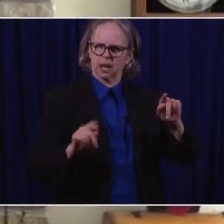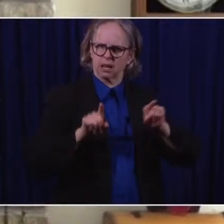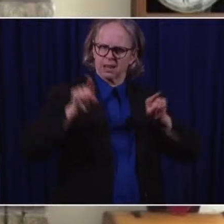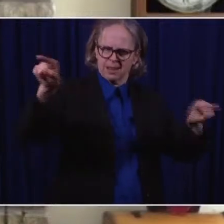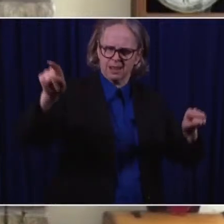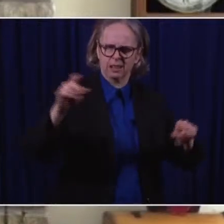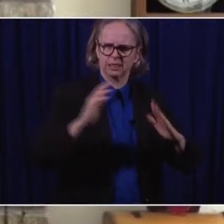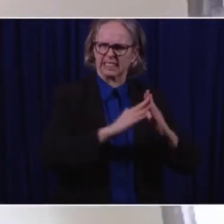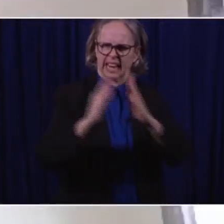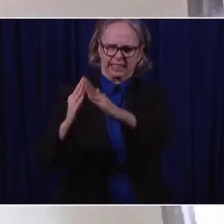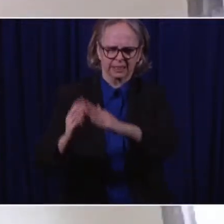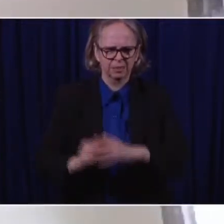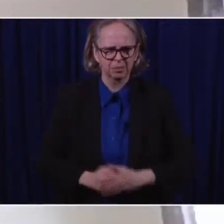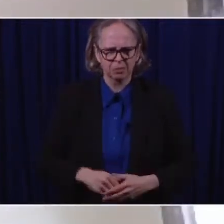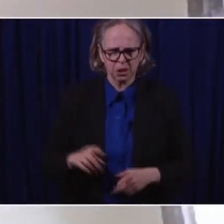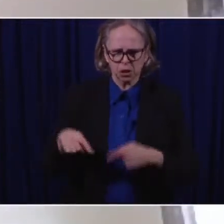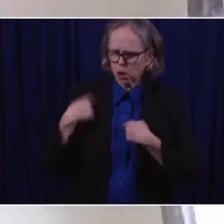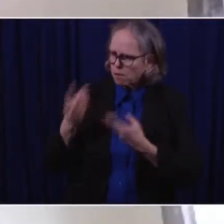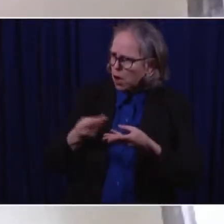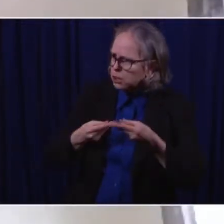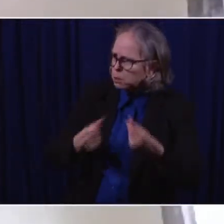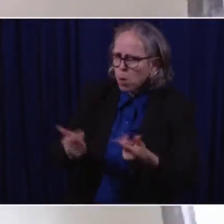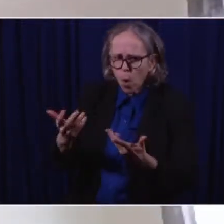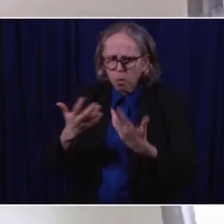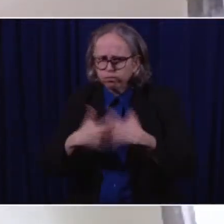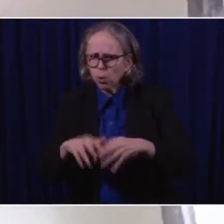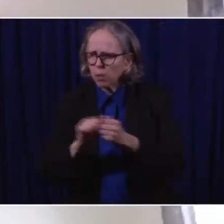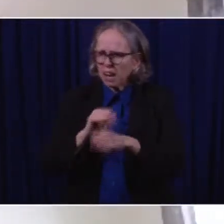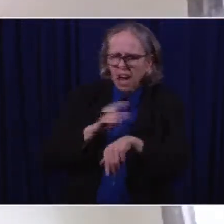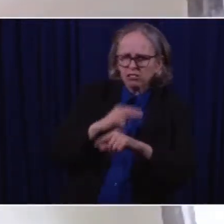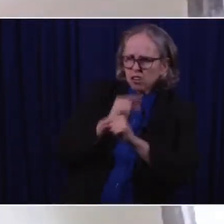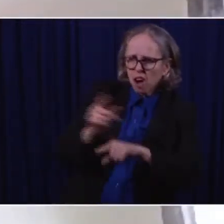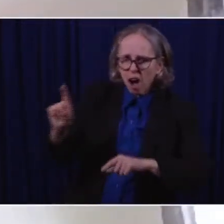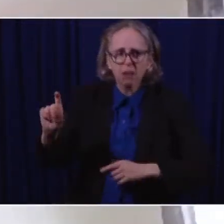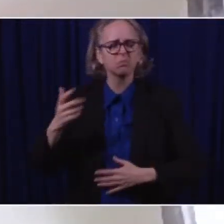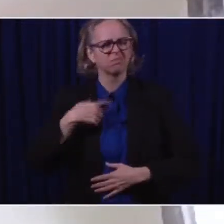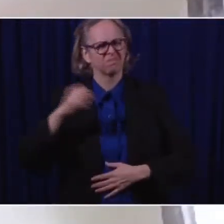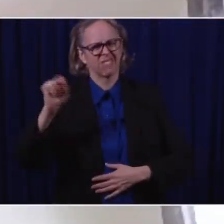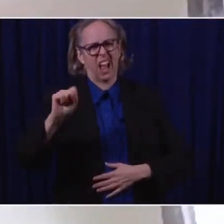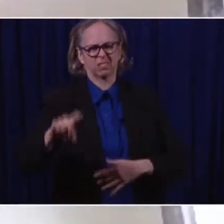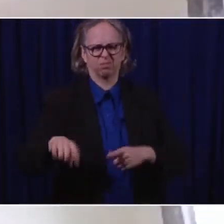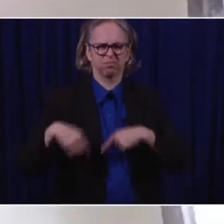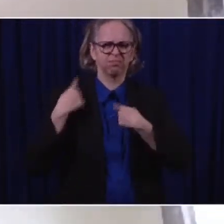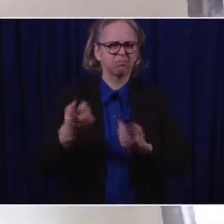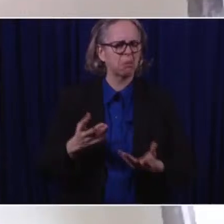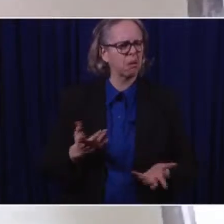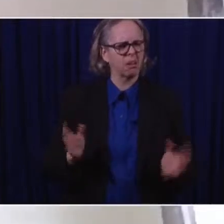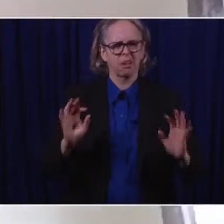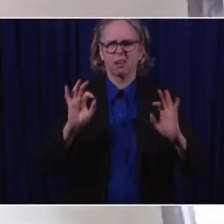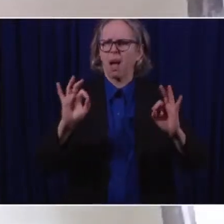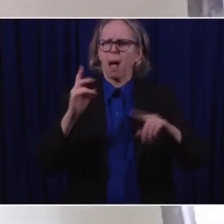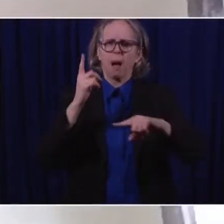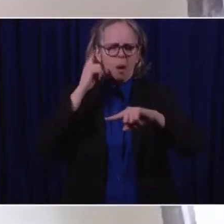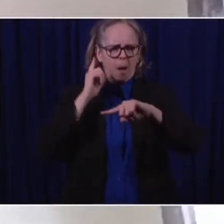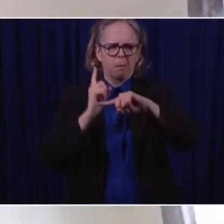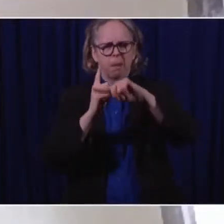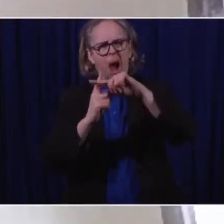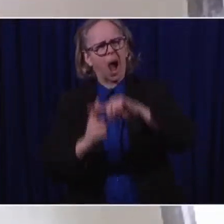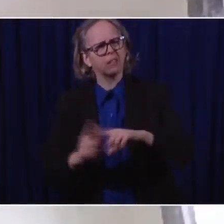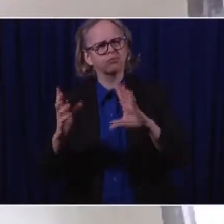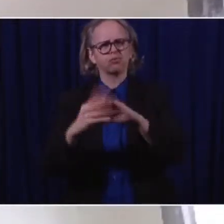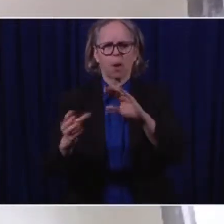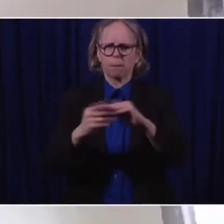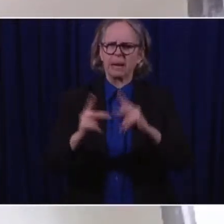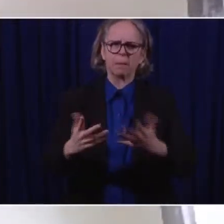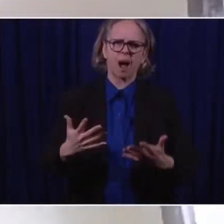think? Absolutely. Everything I'm hearing is that we have really great interest, great uptake, and we're just going to keep